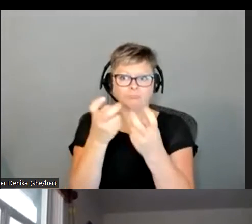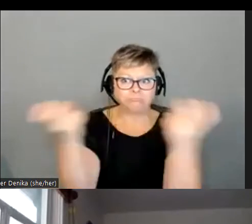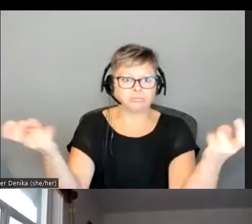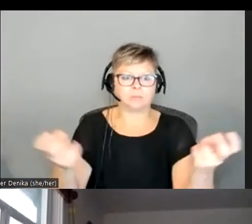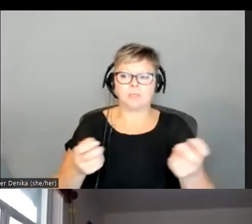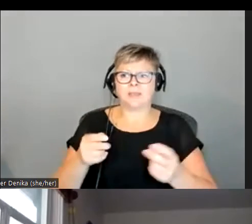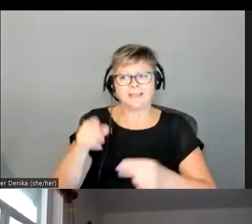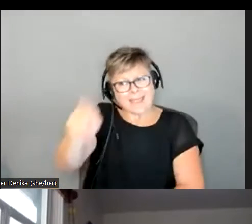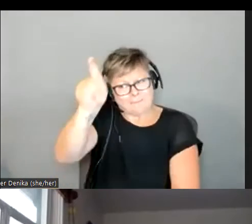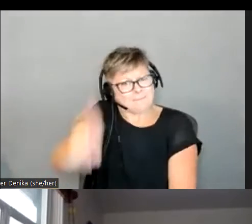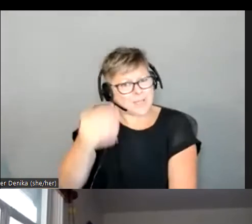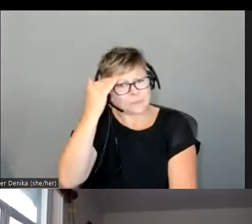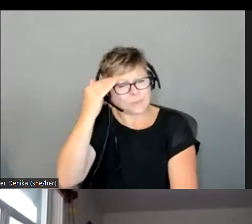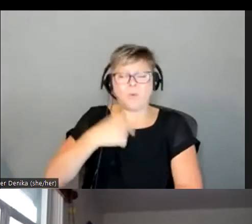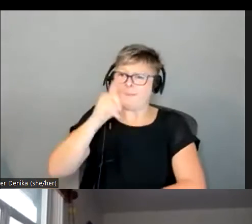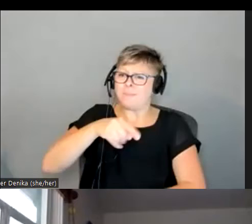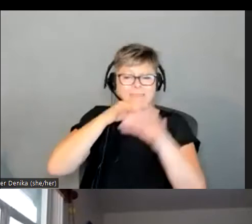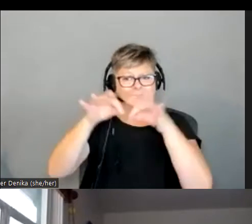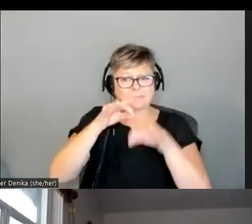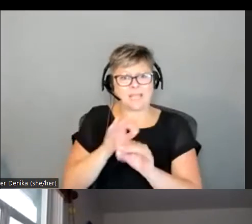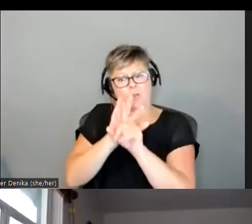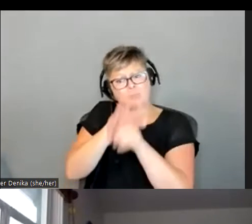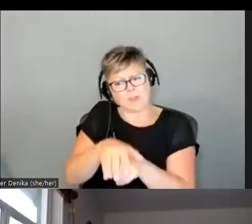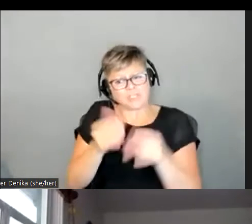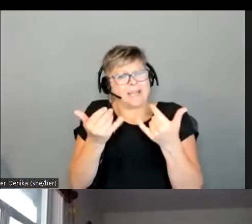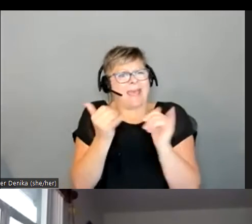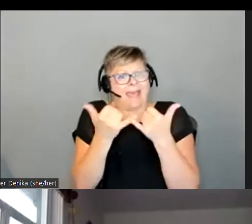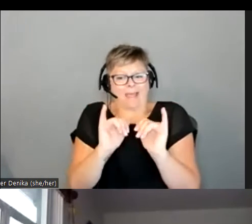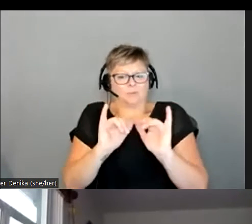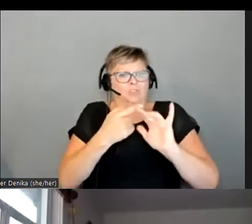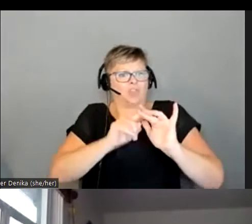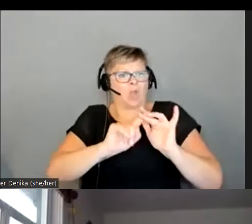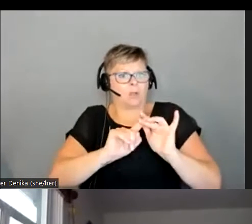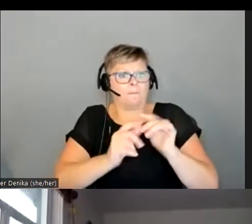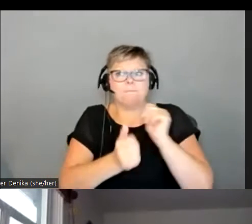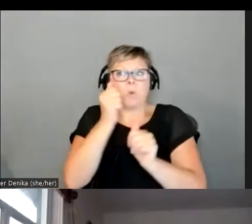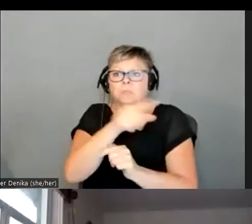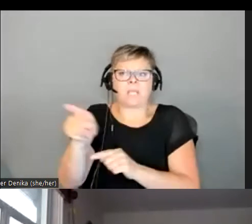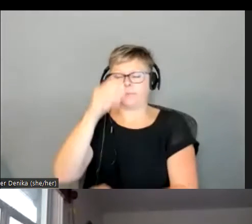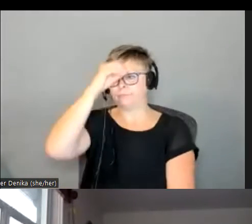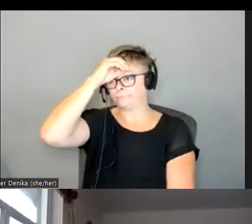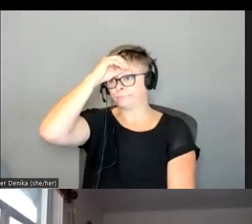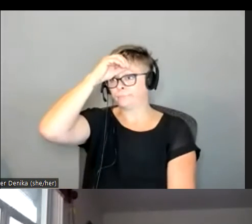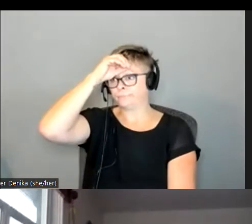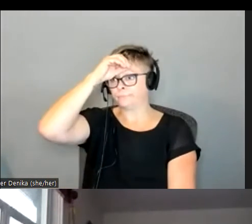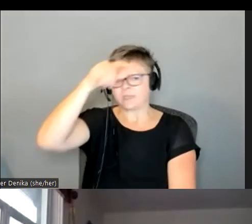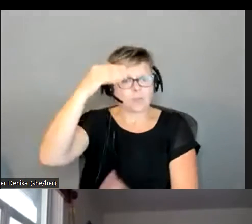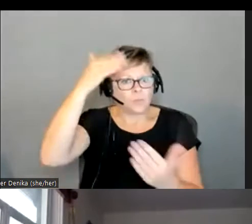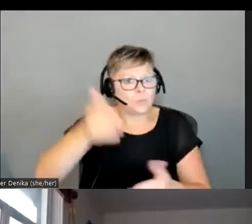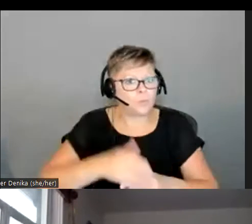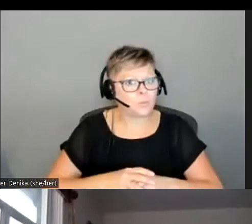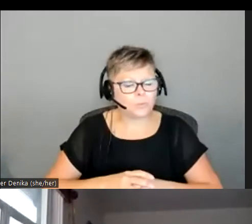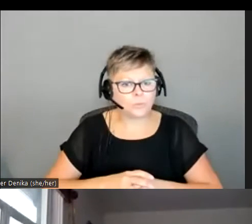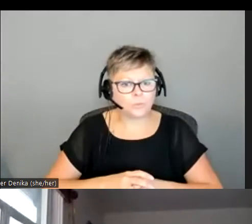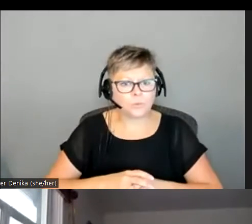oppression and how it started, because most of them do not know. They don't even know what